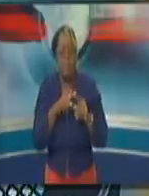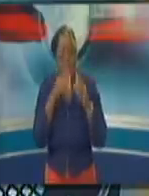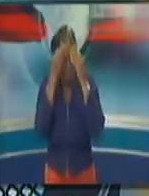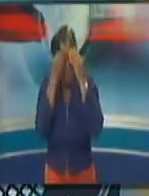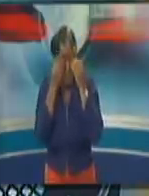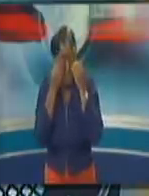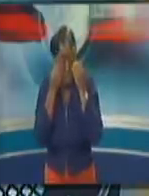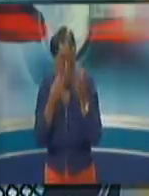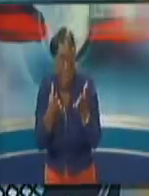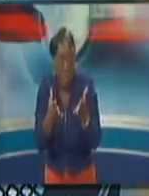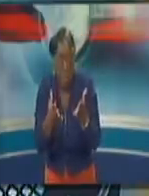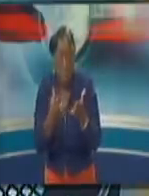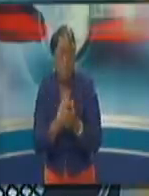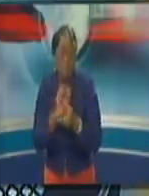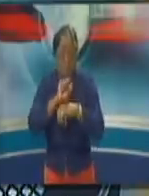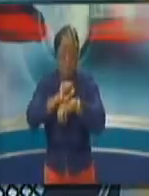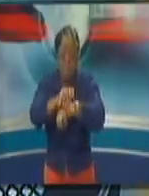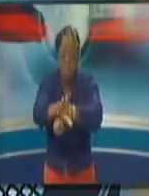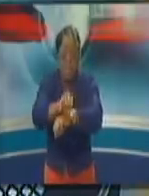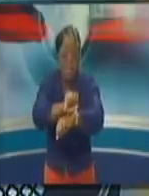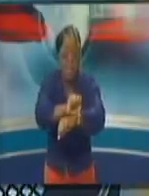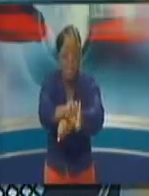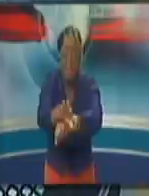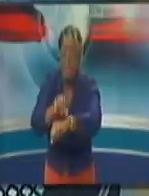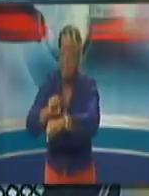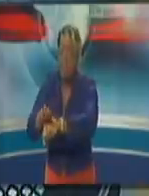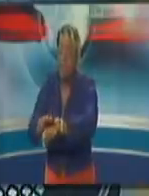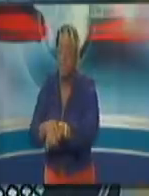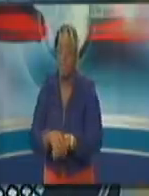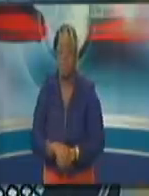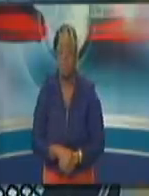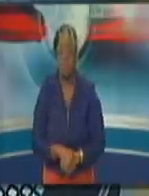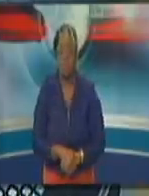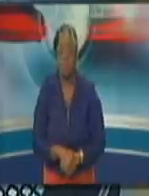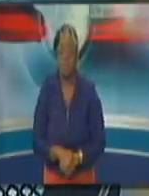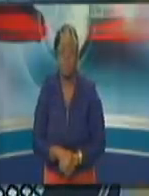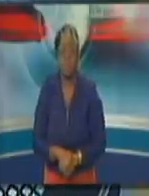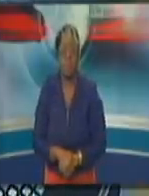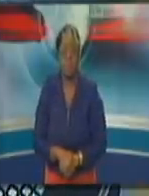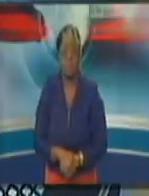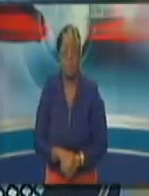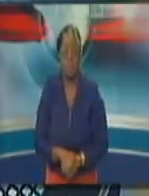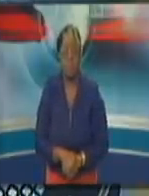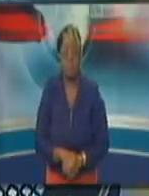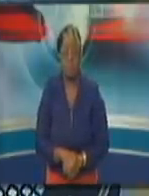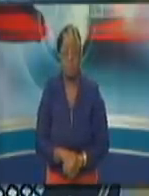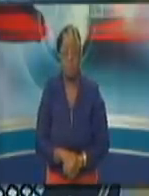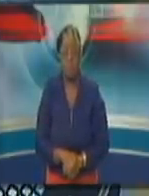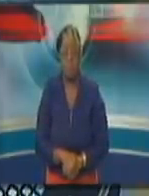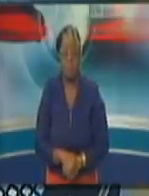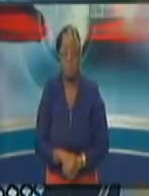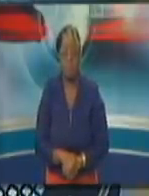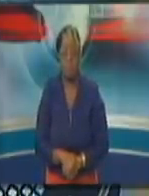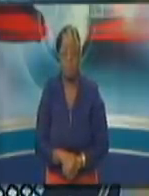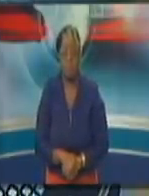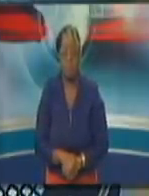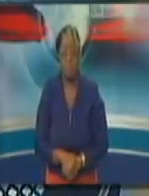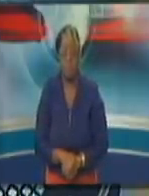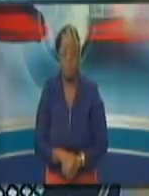victims, persons who in a situation where you can be exposed to domestic violence, is